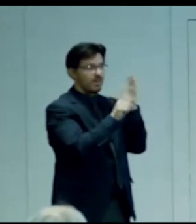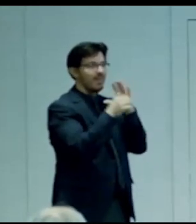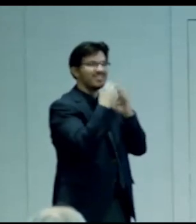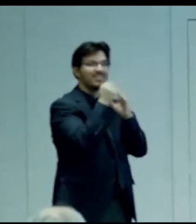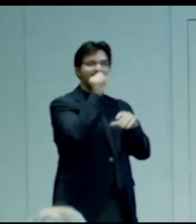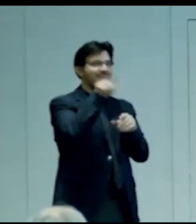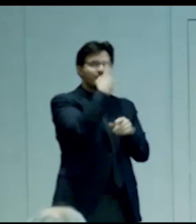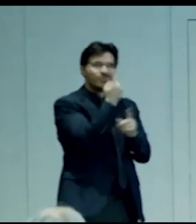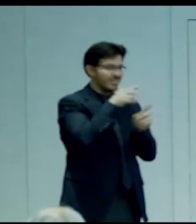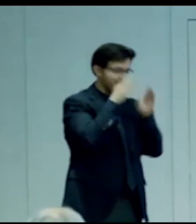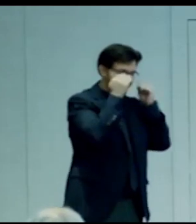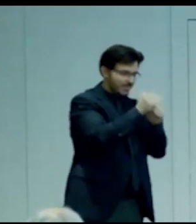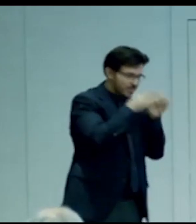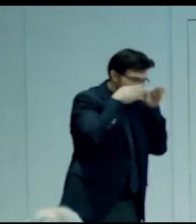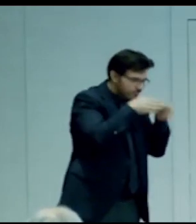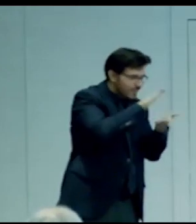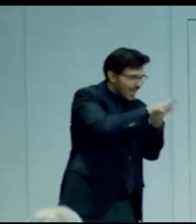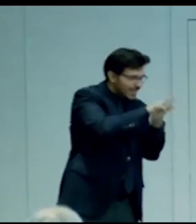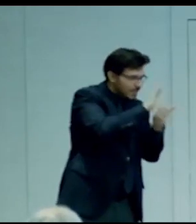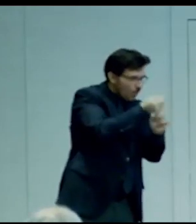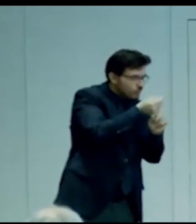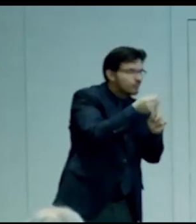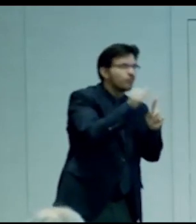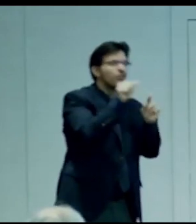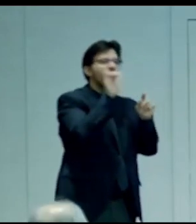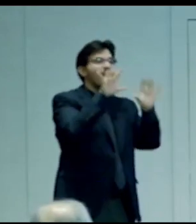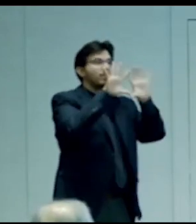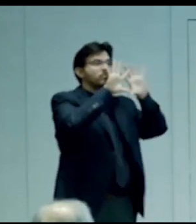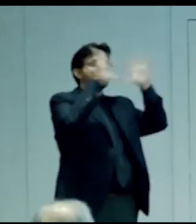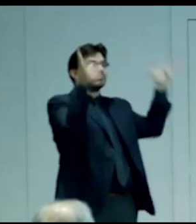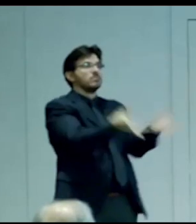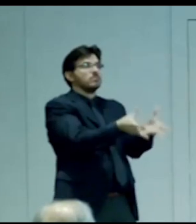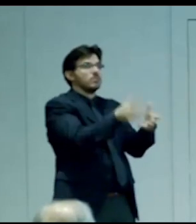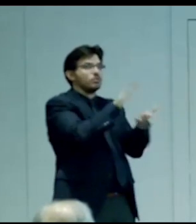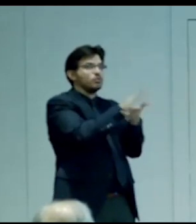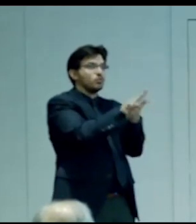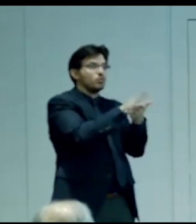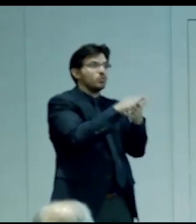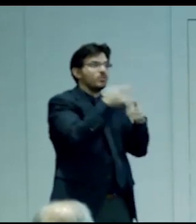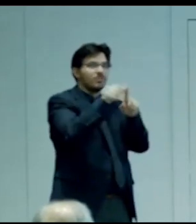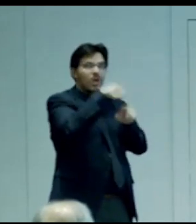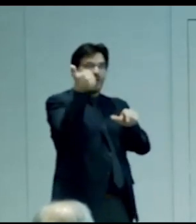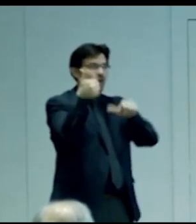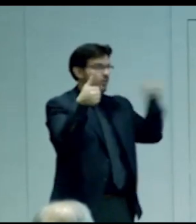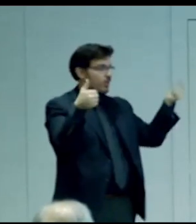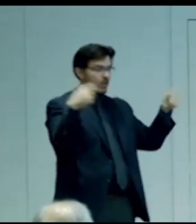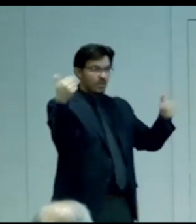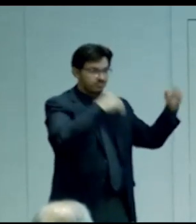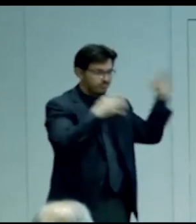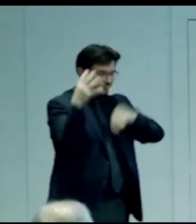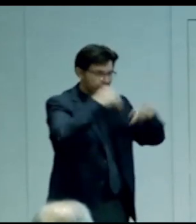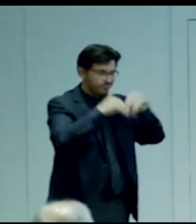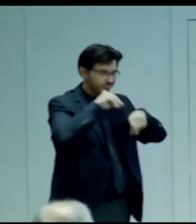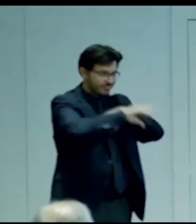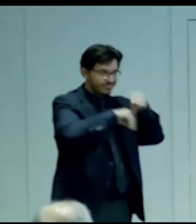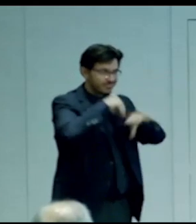the academic culture, the zeitgeist of the school. It impacts on other issues, such as